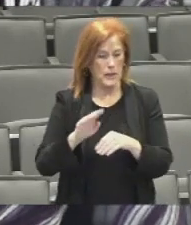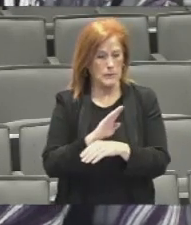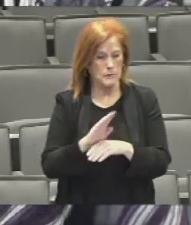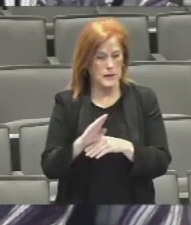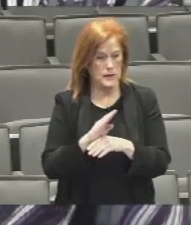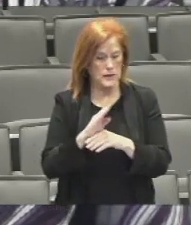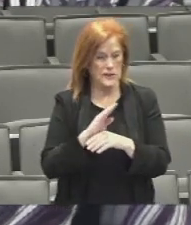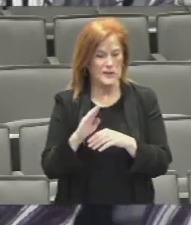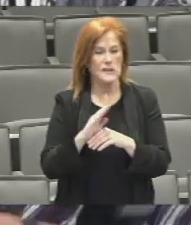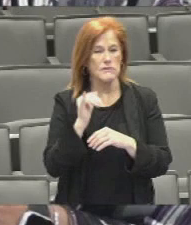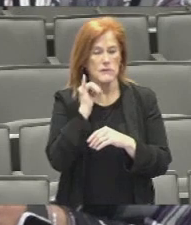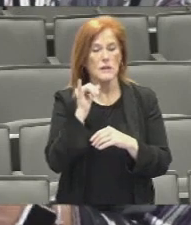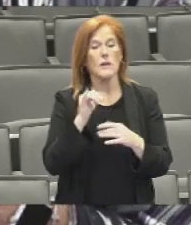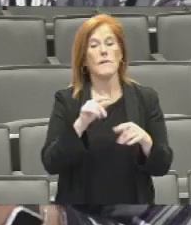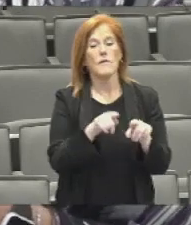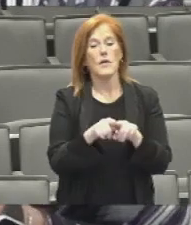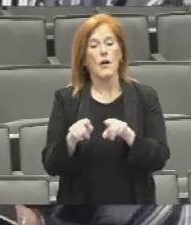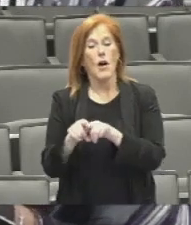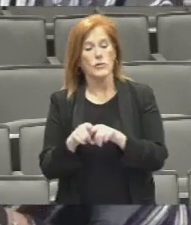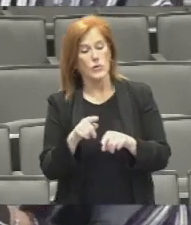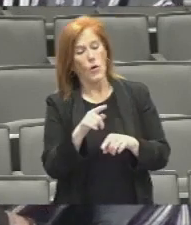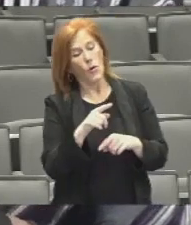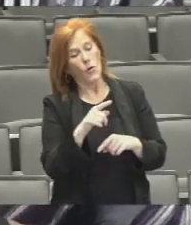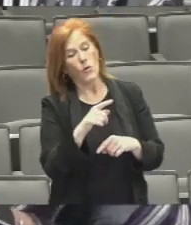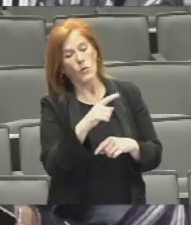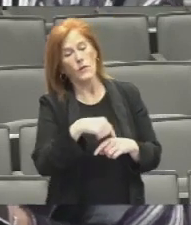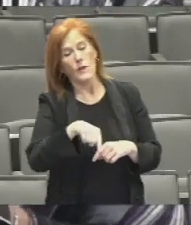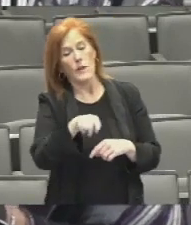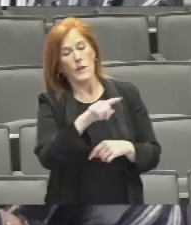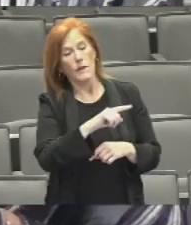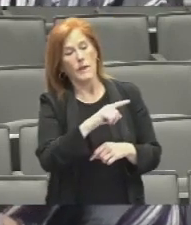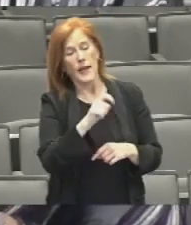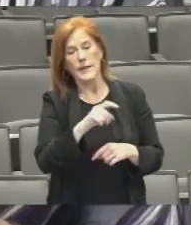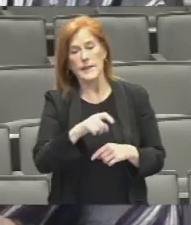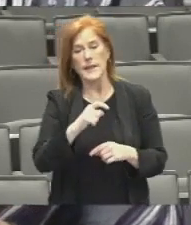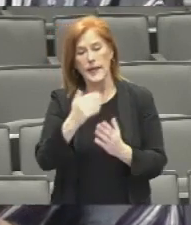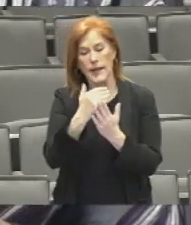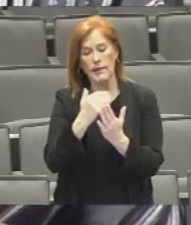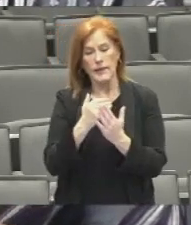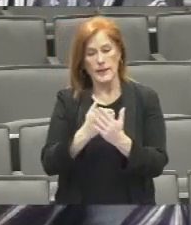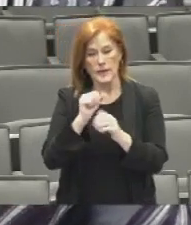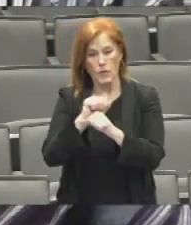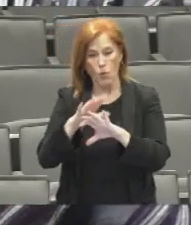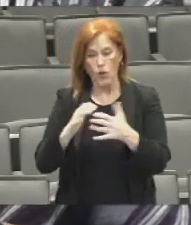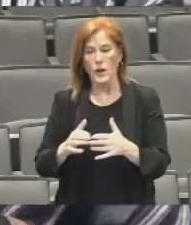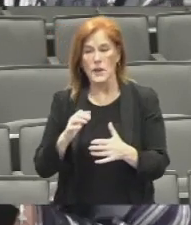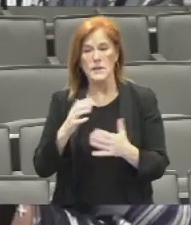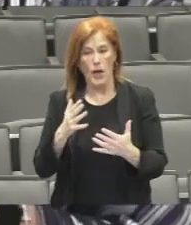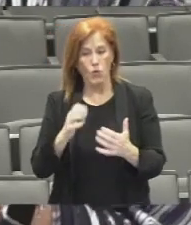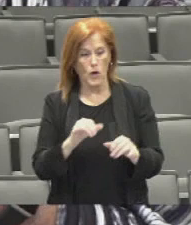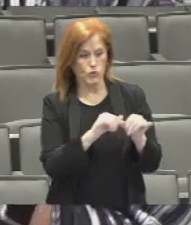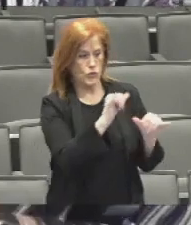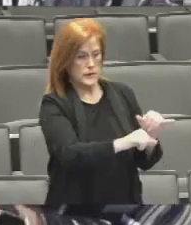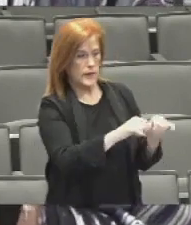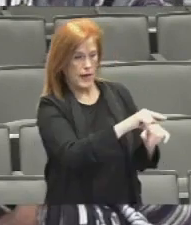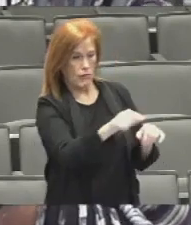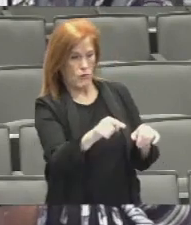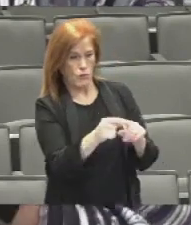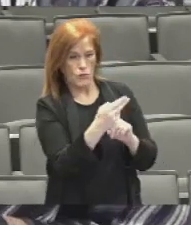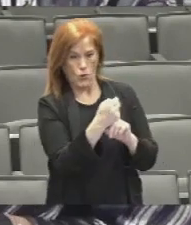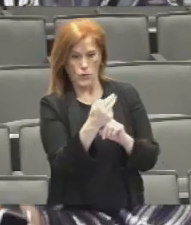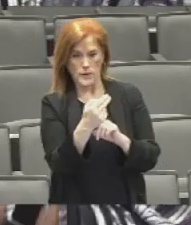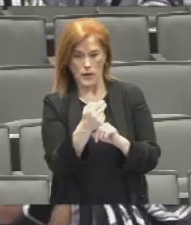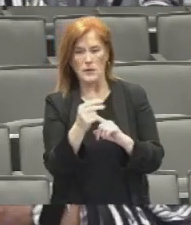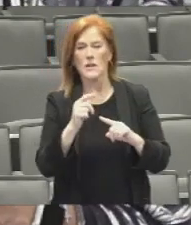place. These facilities need to give lists of workers who really want to stay in these hotels. But so this is all